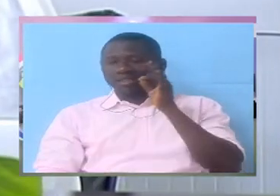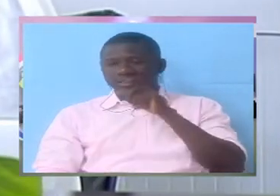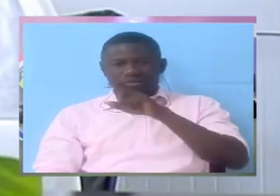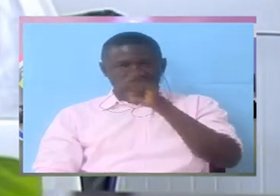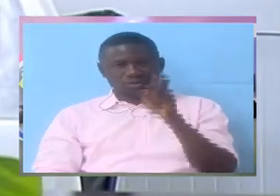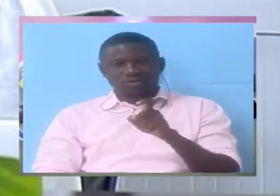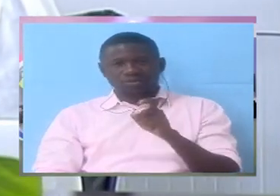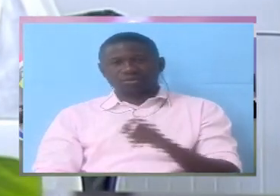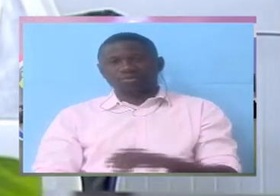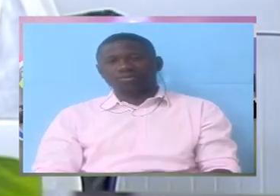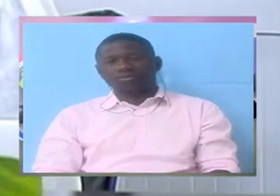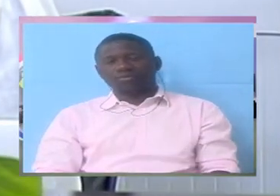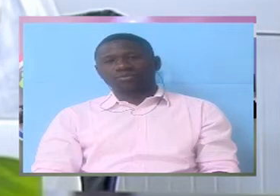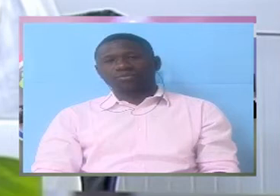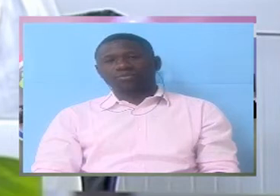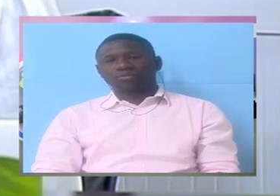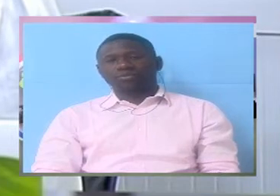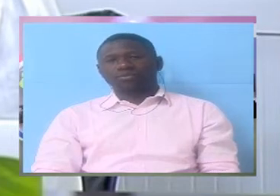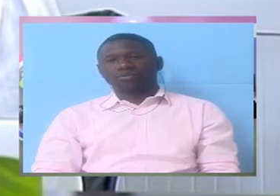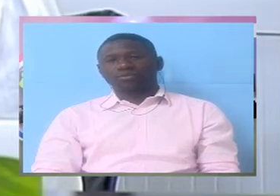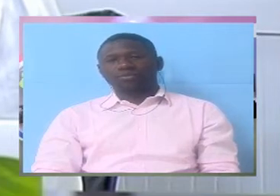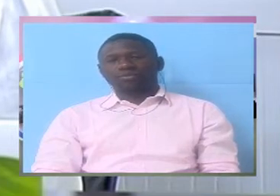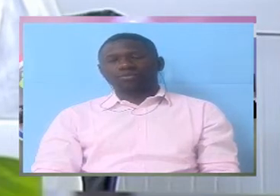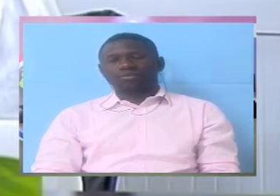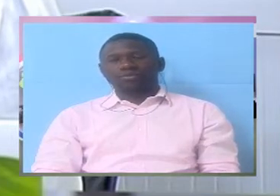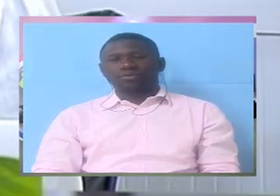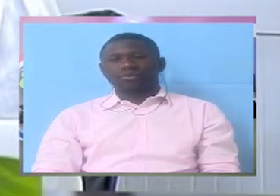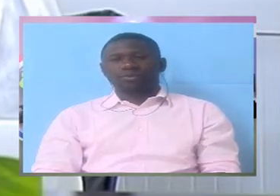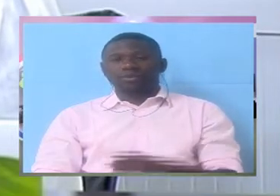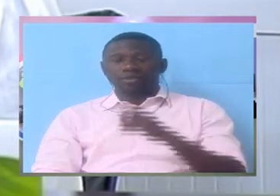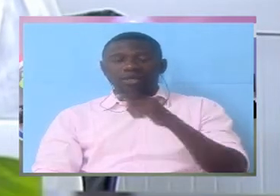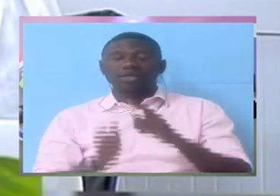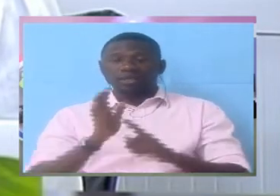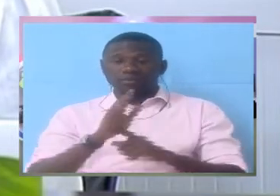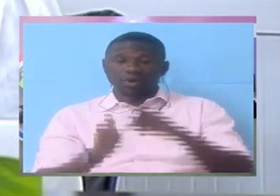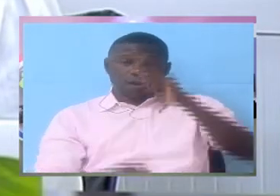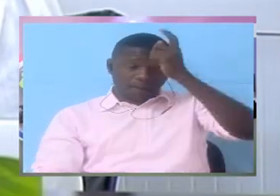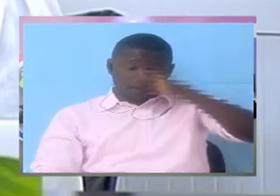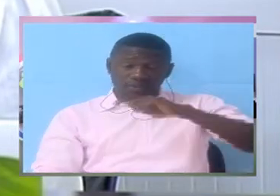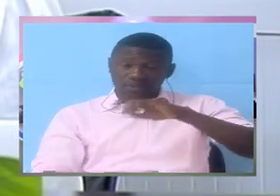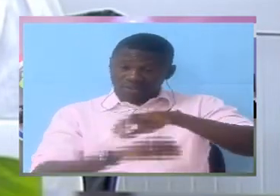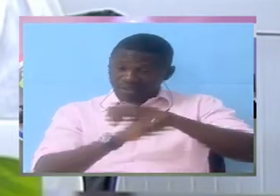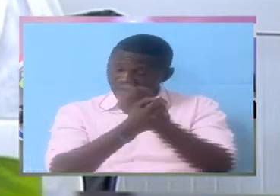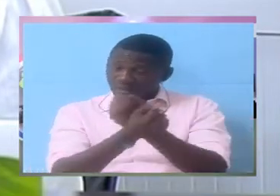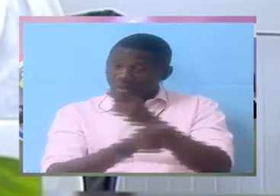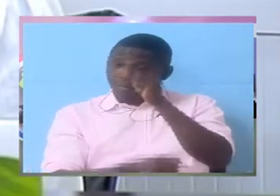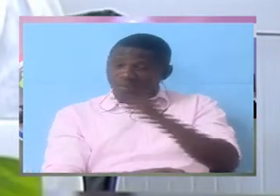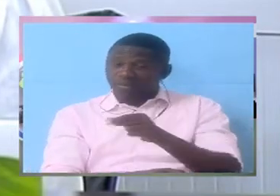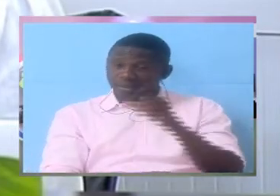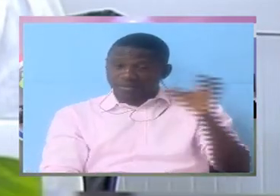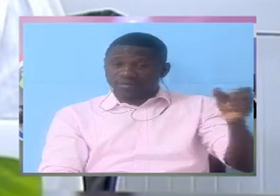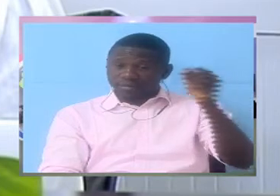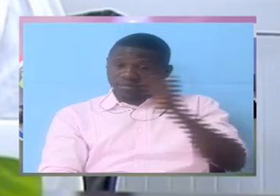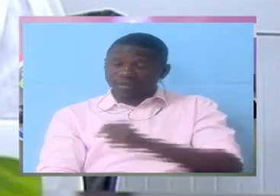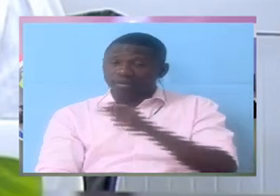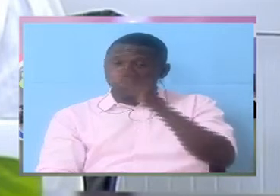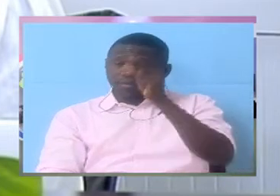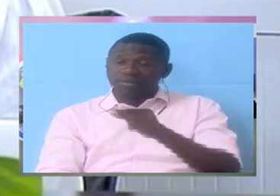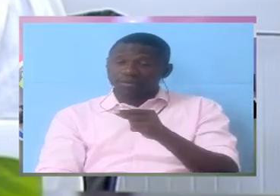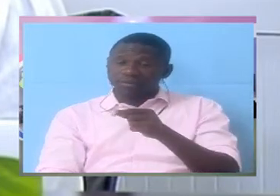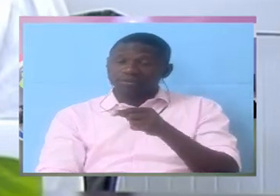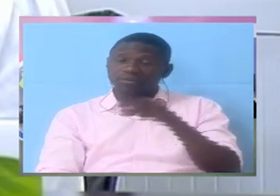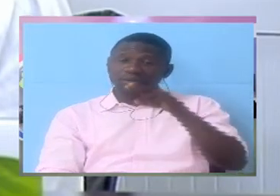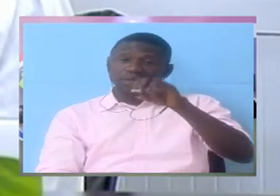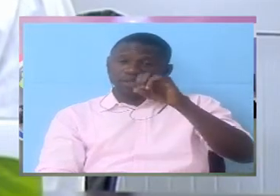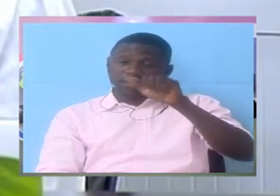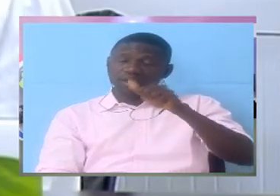question. The police would apprehend somebody, bring the person to the NIA and torture the person there. Police will be the more moral and the